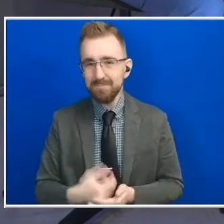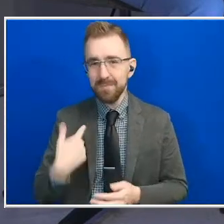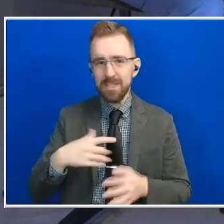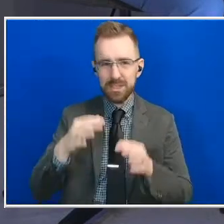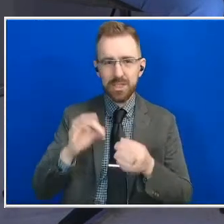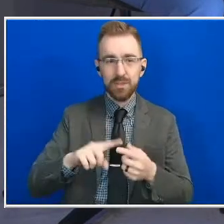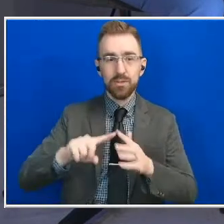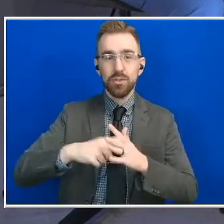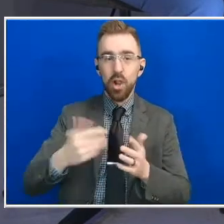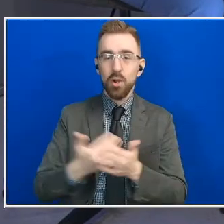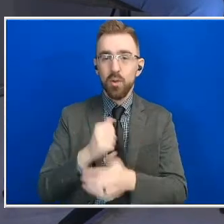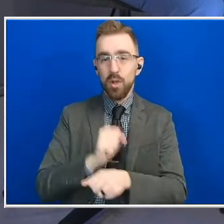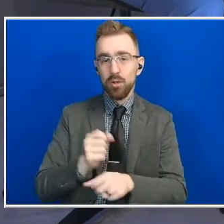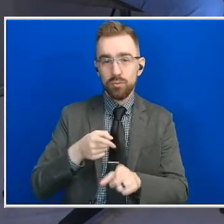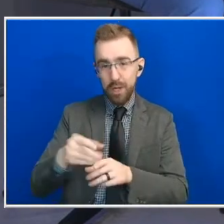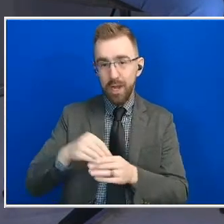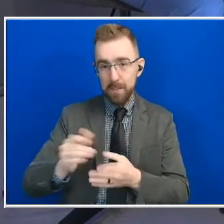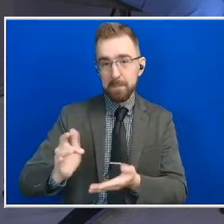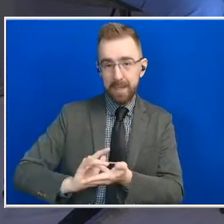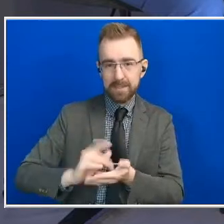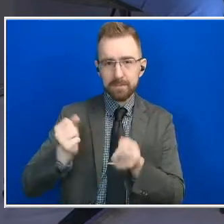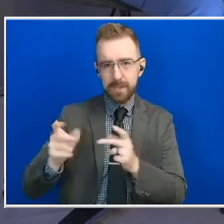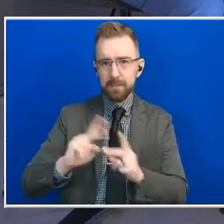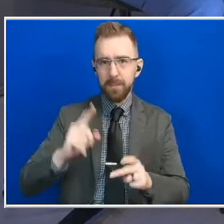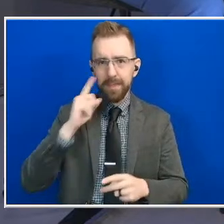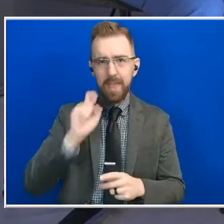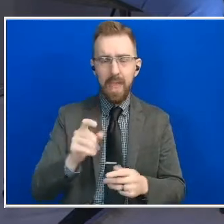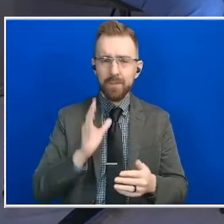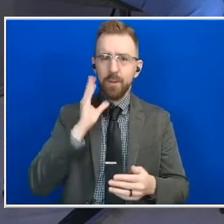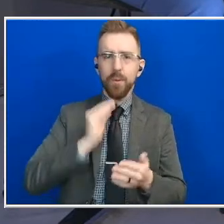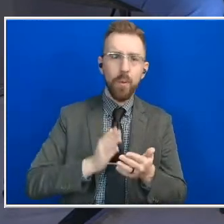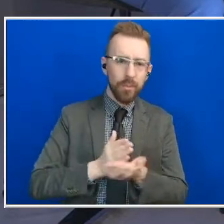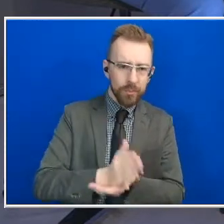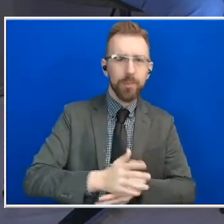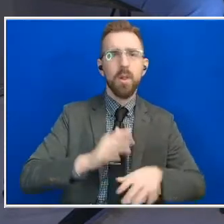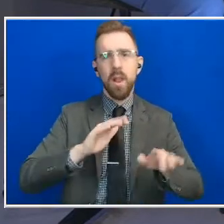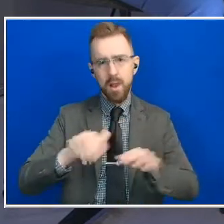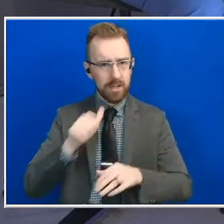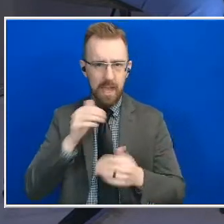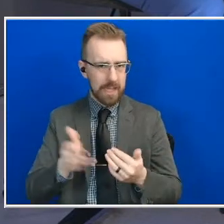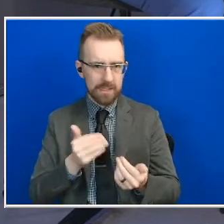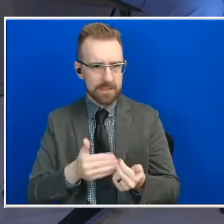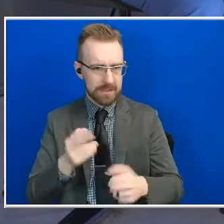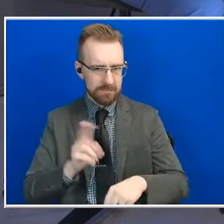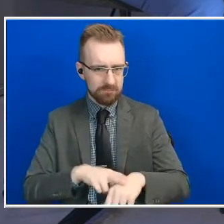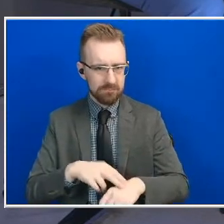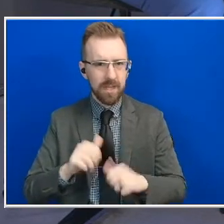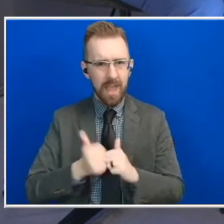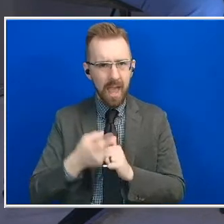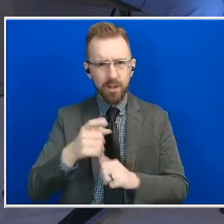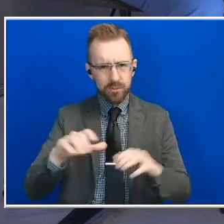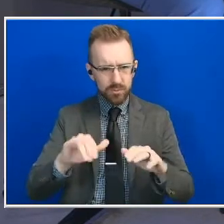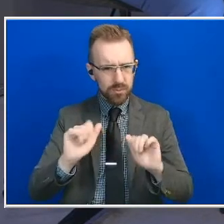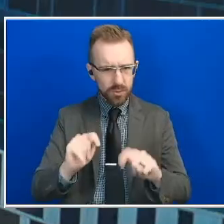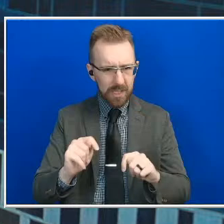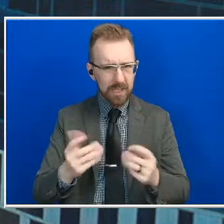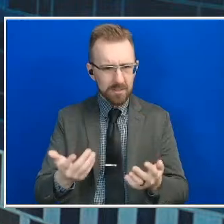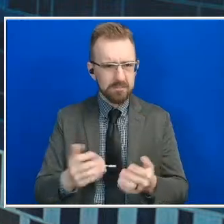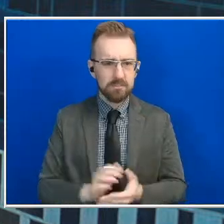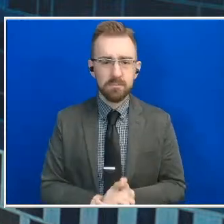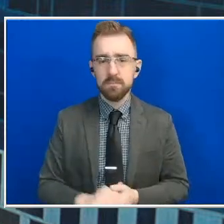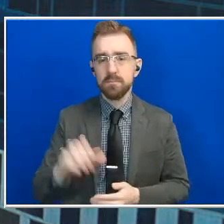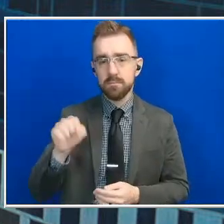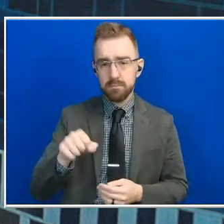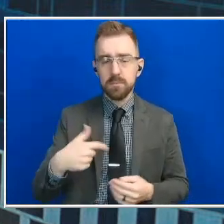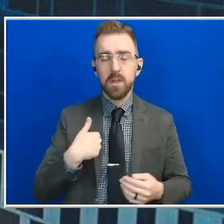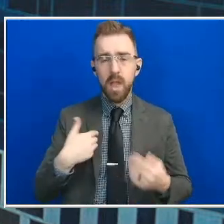in medicine, because a lot of people think you've got to go through it, and it's not easy by any means. So how did you do it? Yeah, so I have some friends who are in medicine.